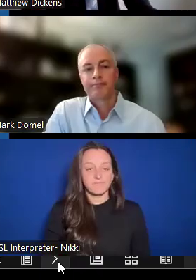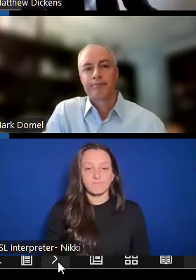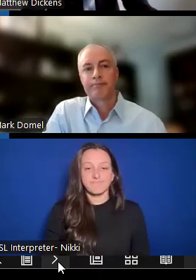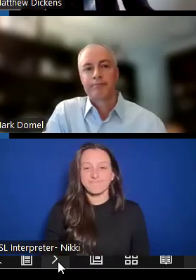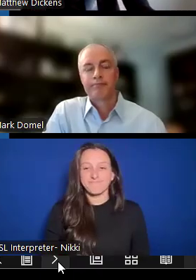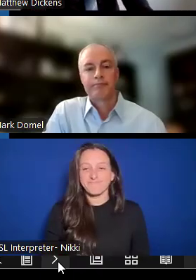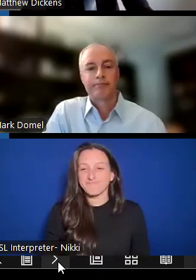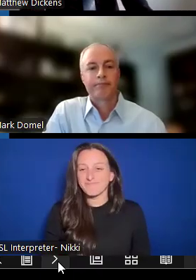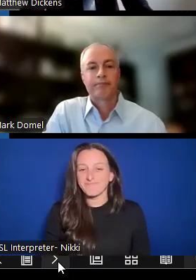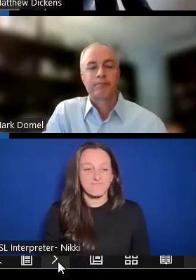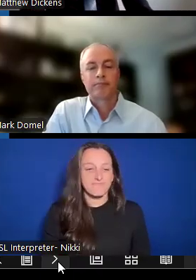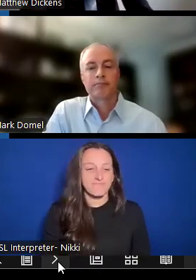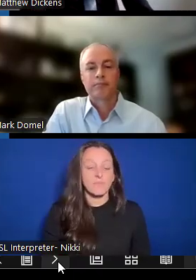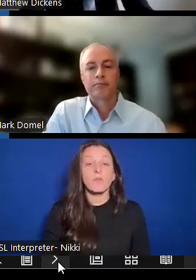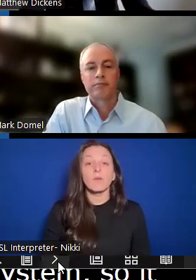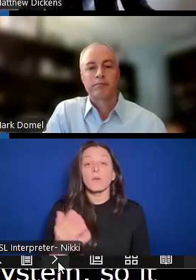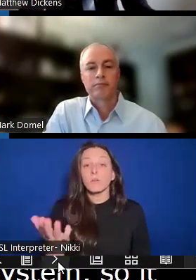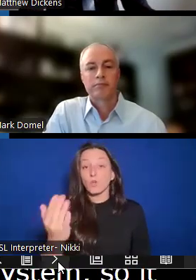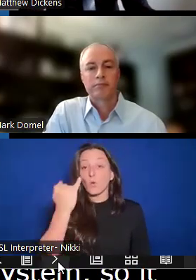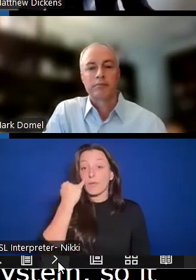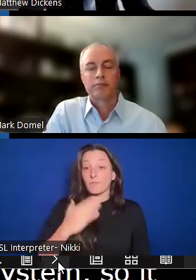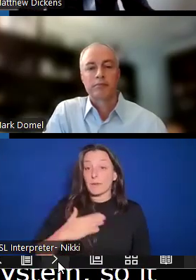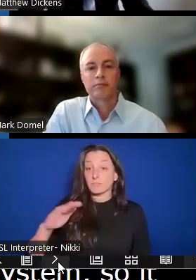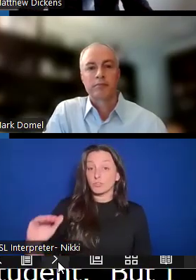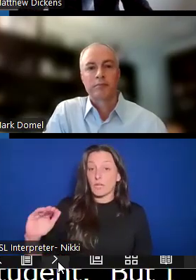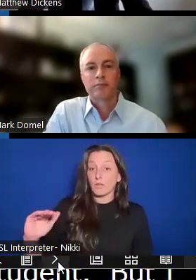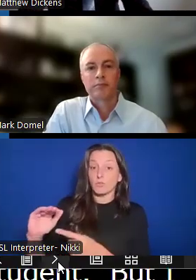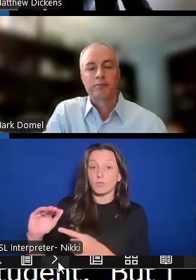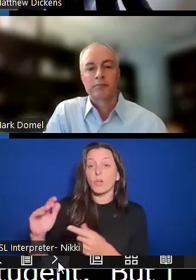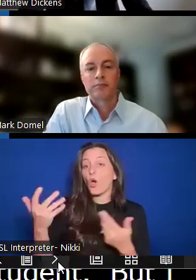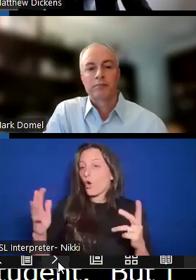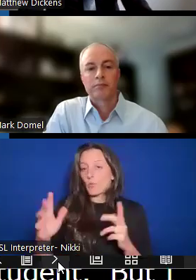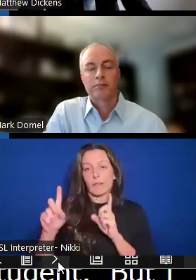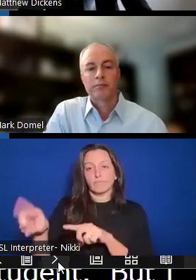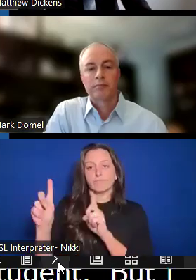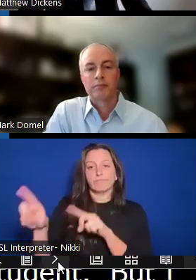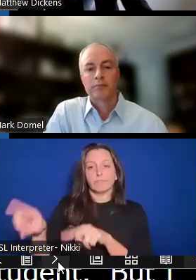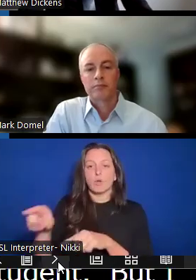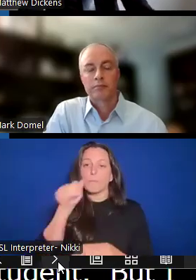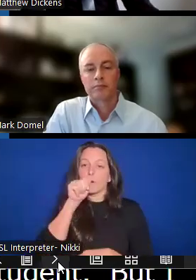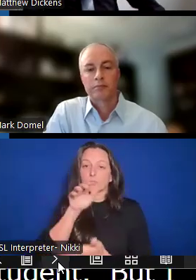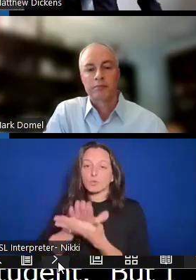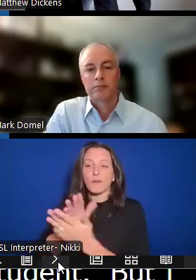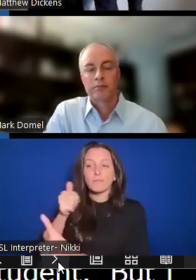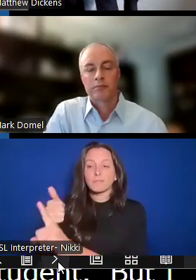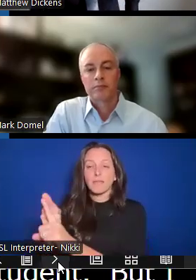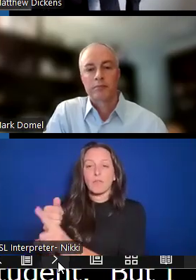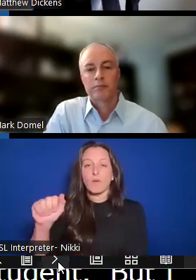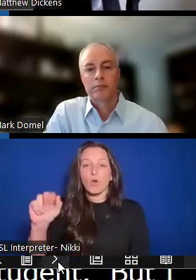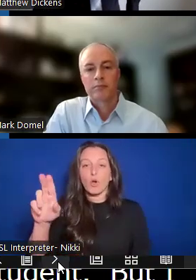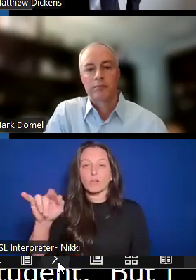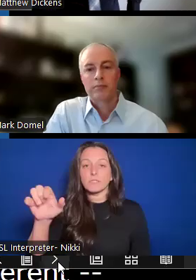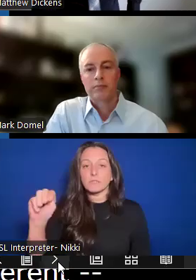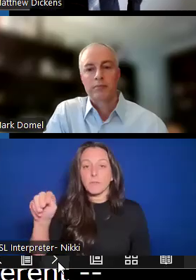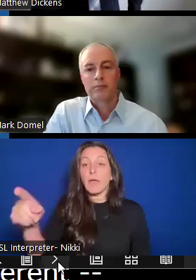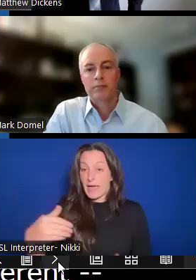Okay. So if my child is already in a private school and he has autism with an IEP, but our